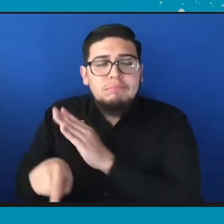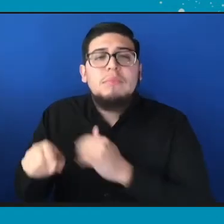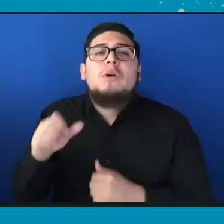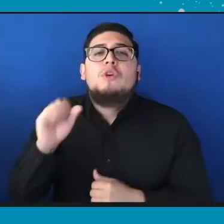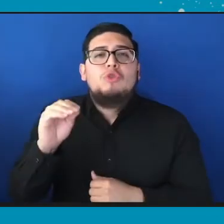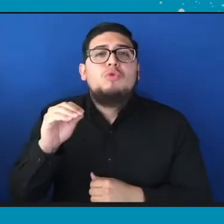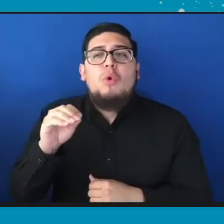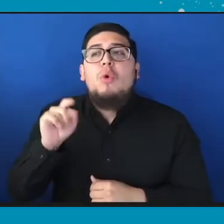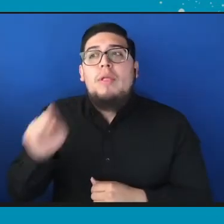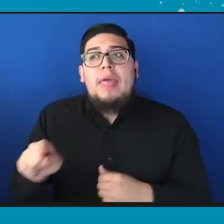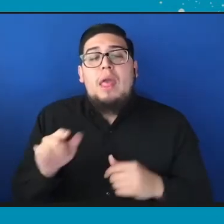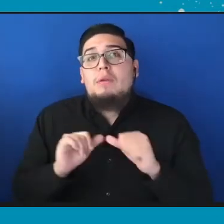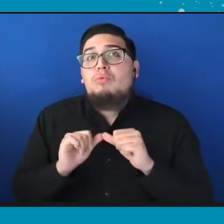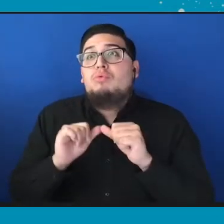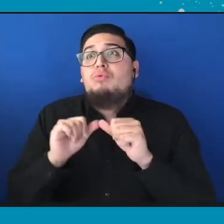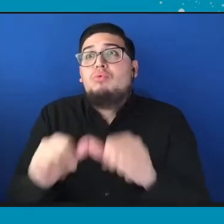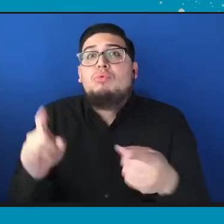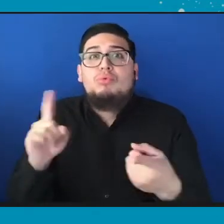1,300.